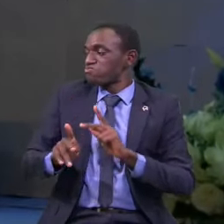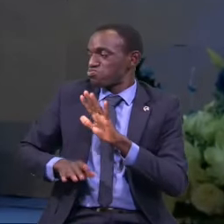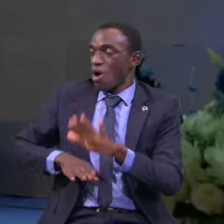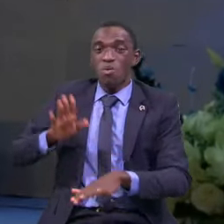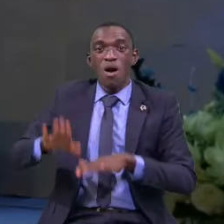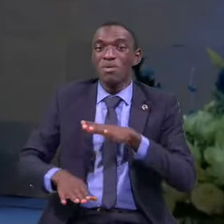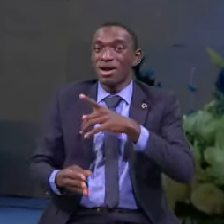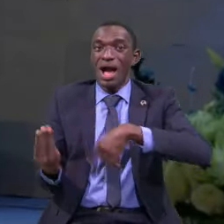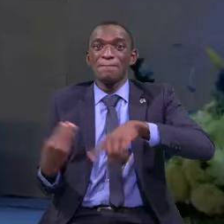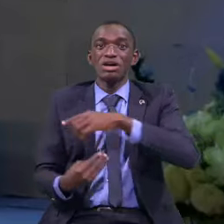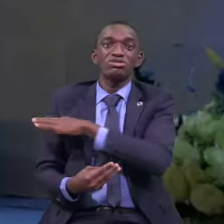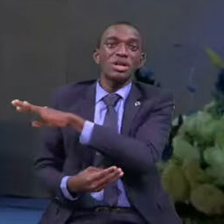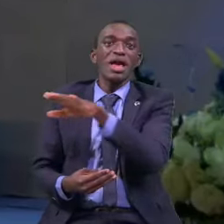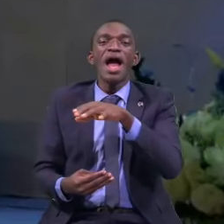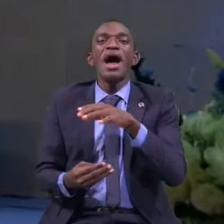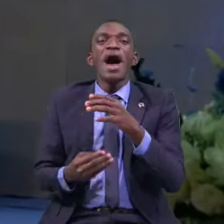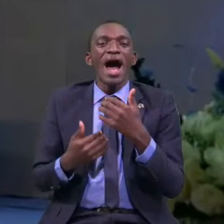didn't know they were blind.